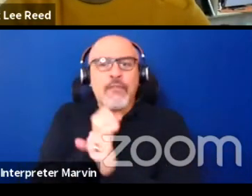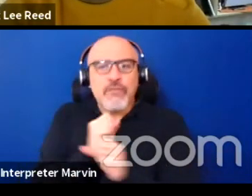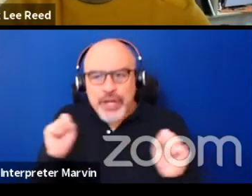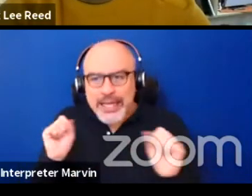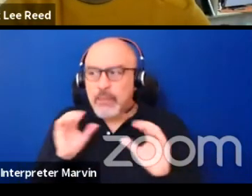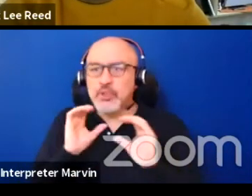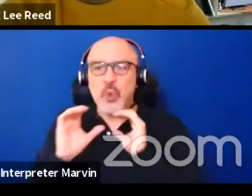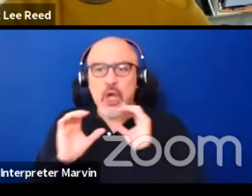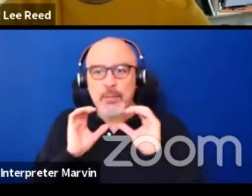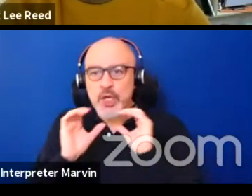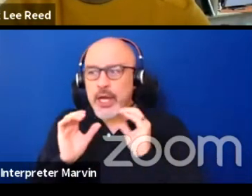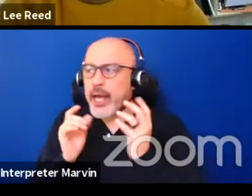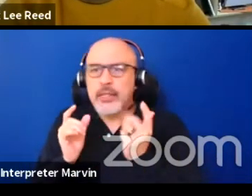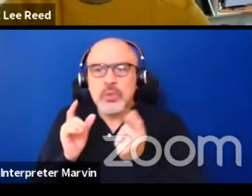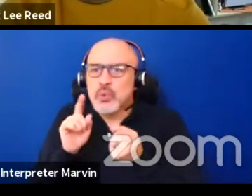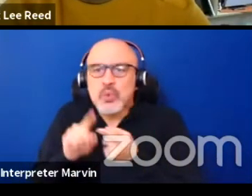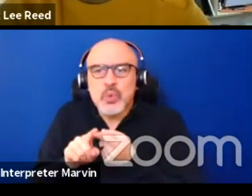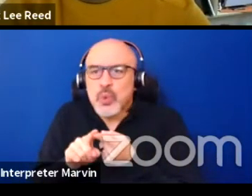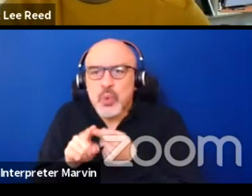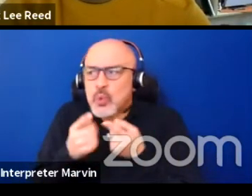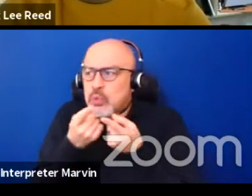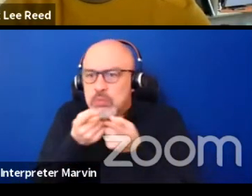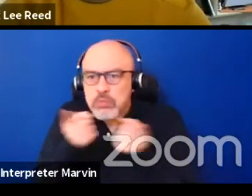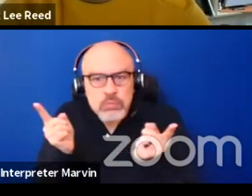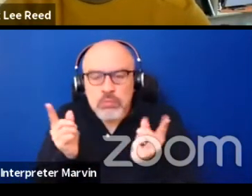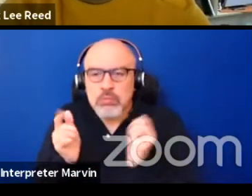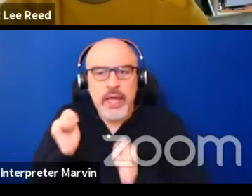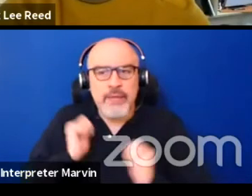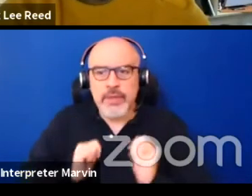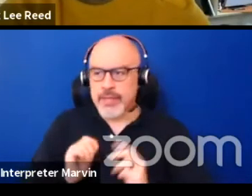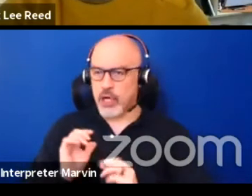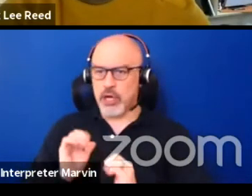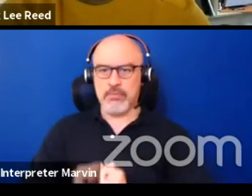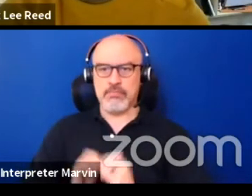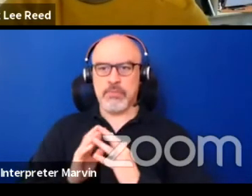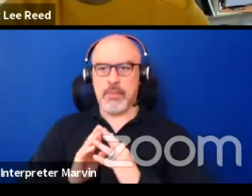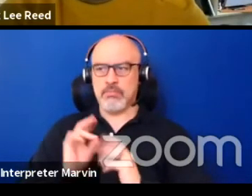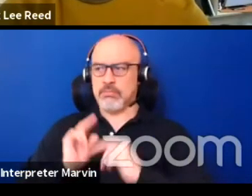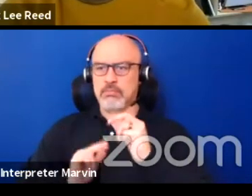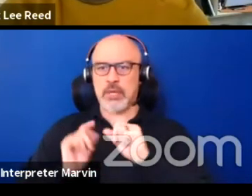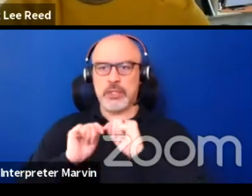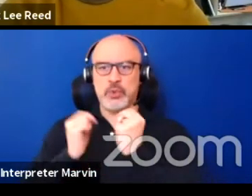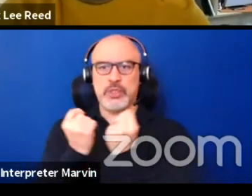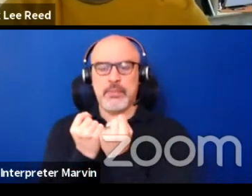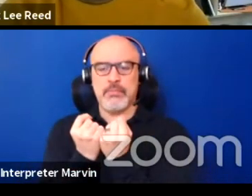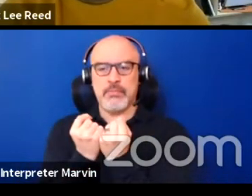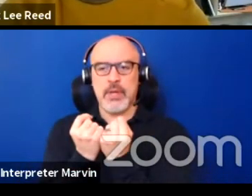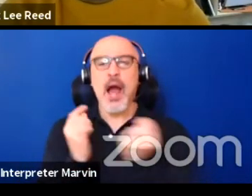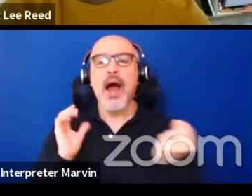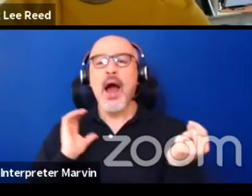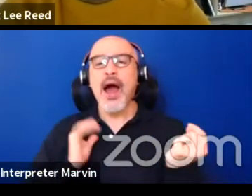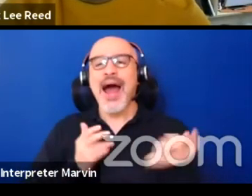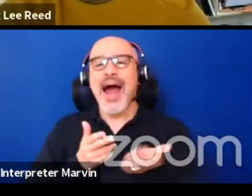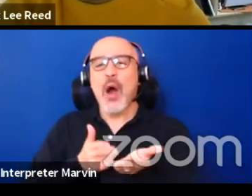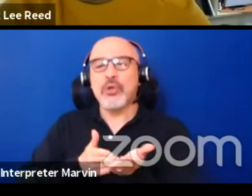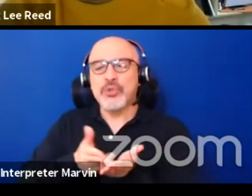communicate to whomever theaters put together as a team. Our truth and not